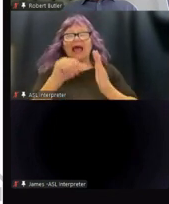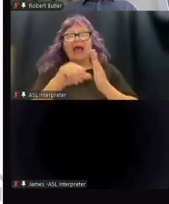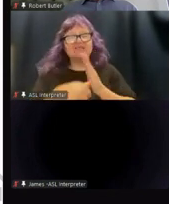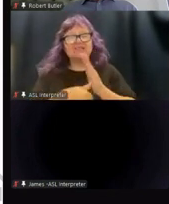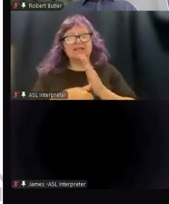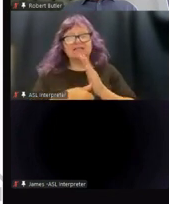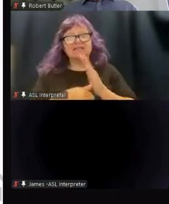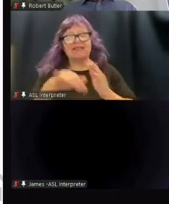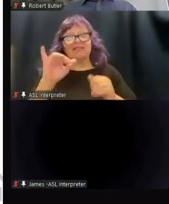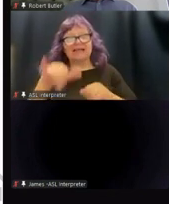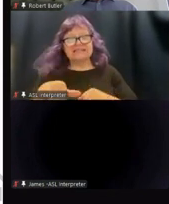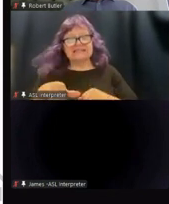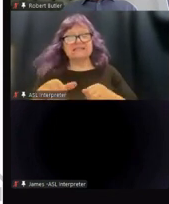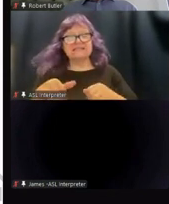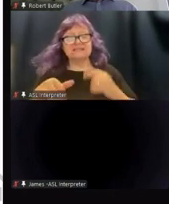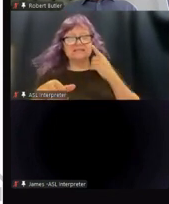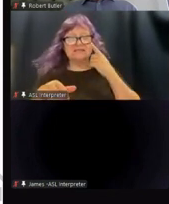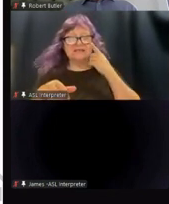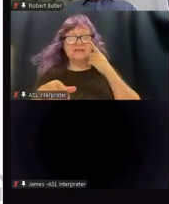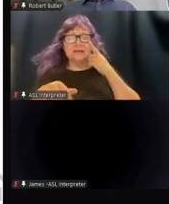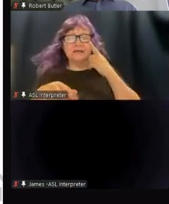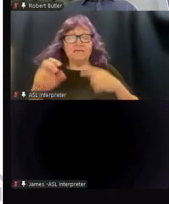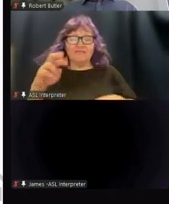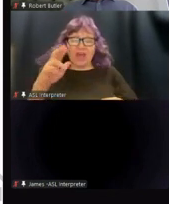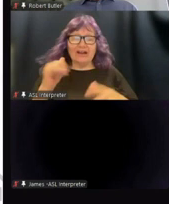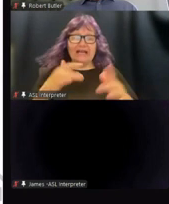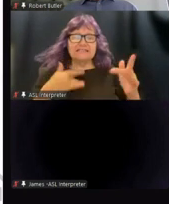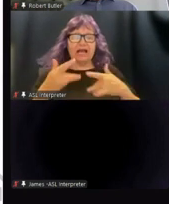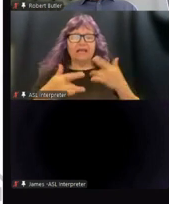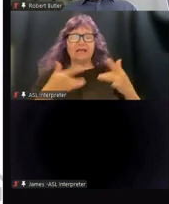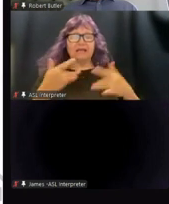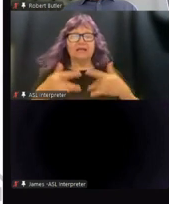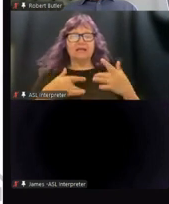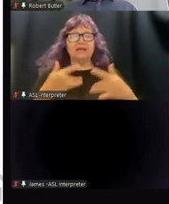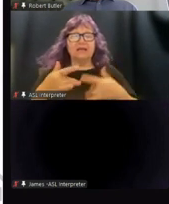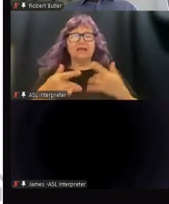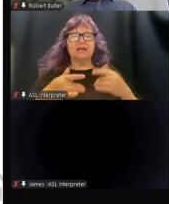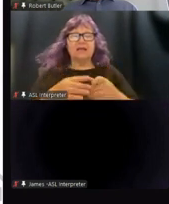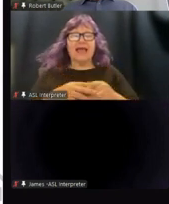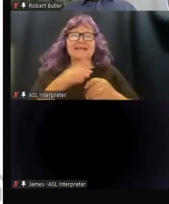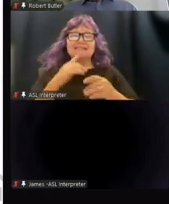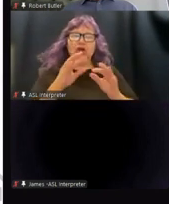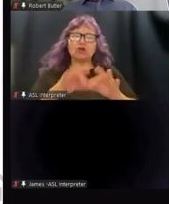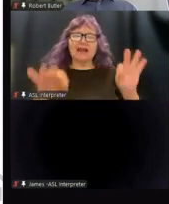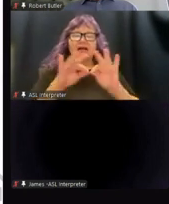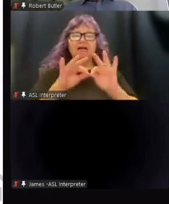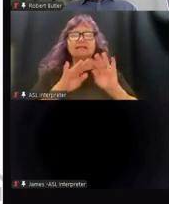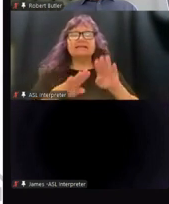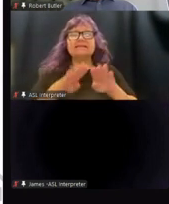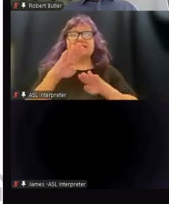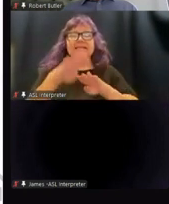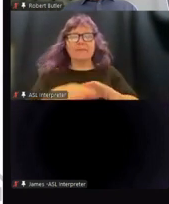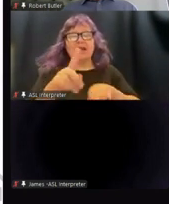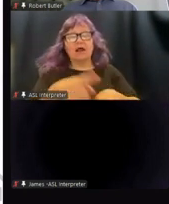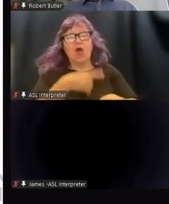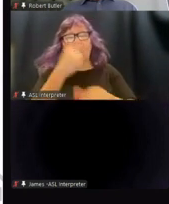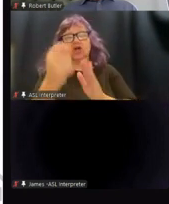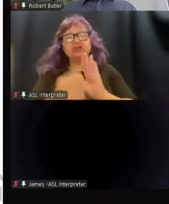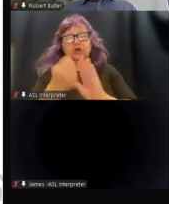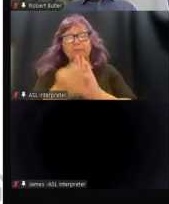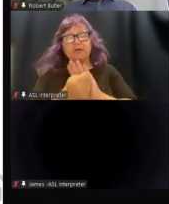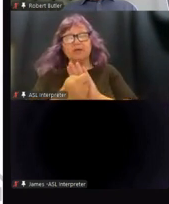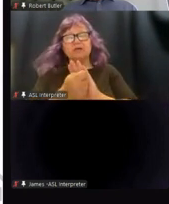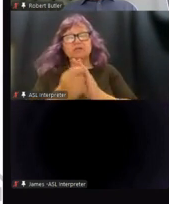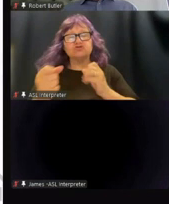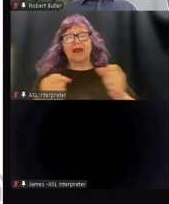is very exciting, but it's a critical step in a longer-term